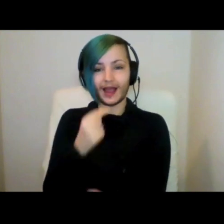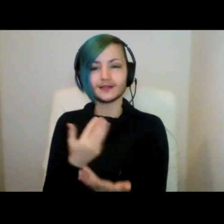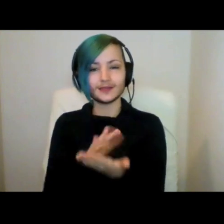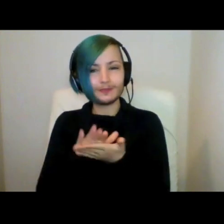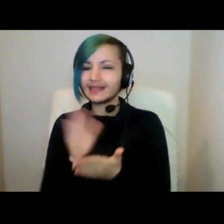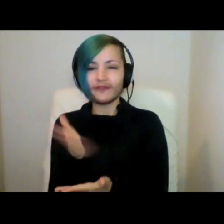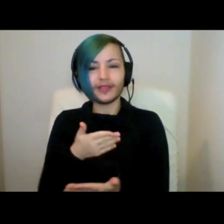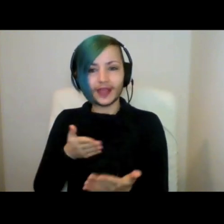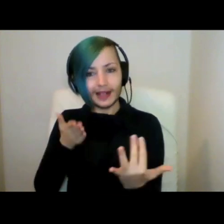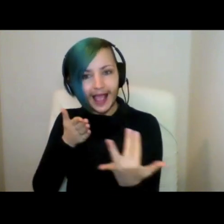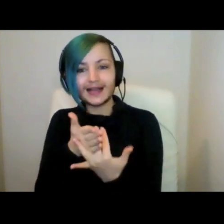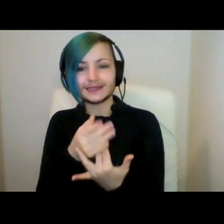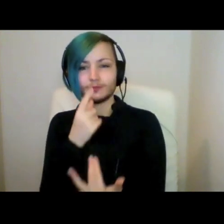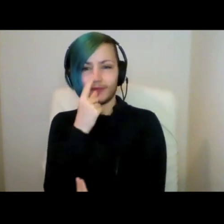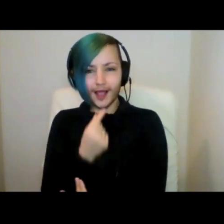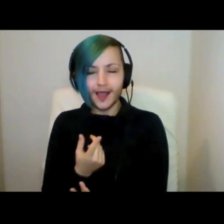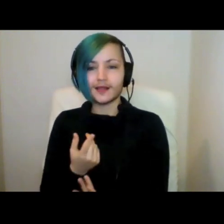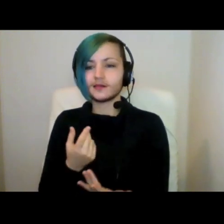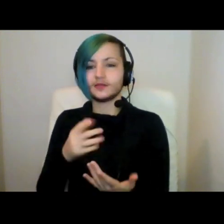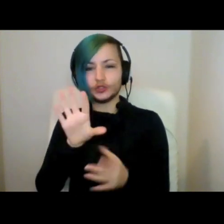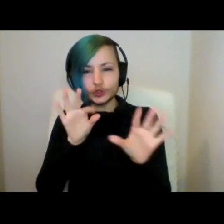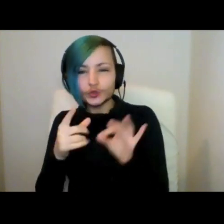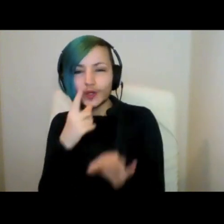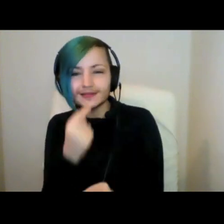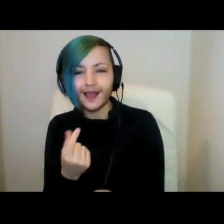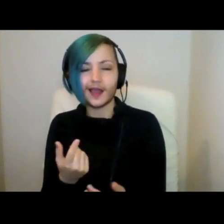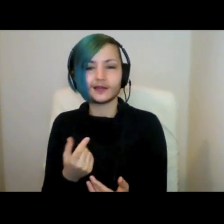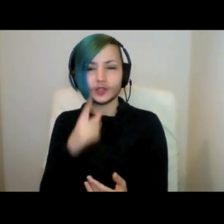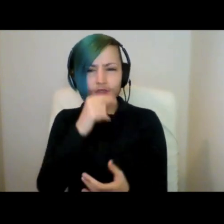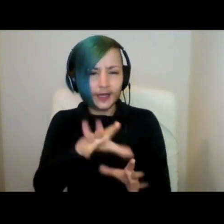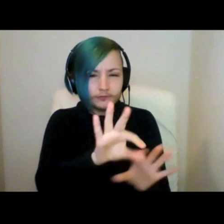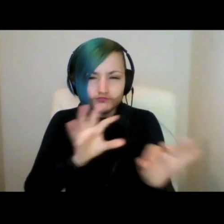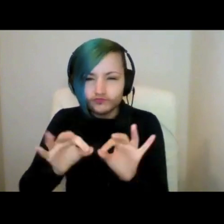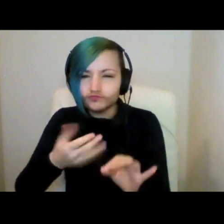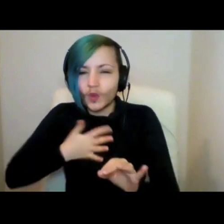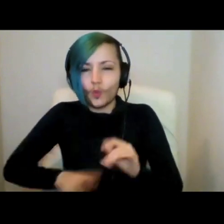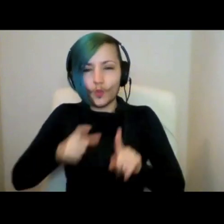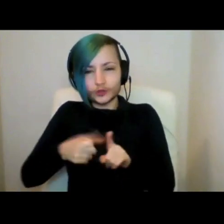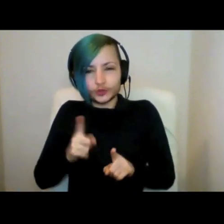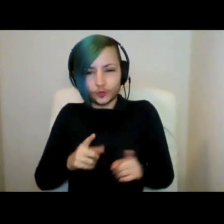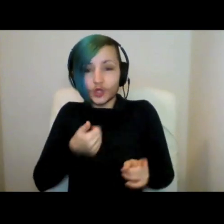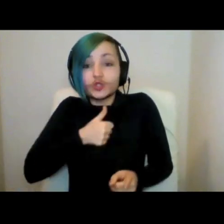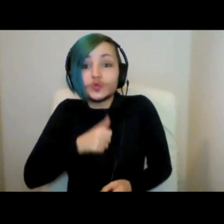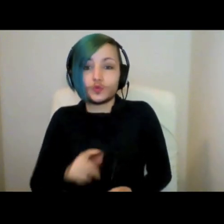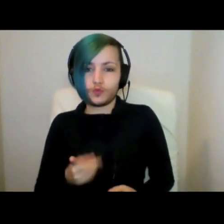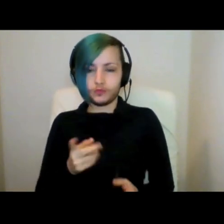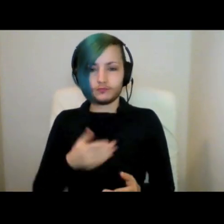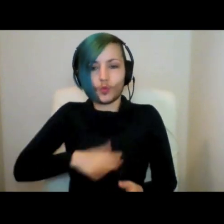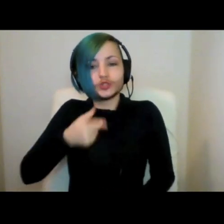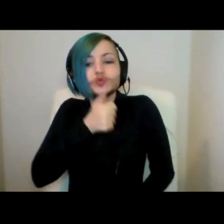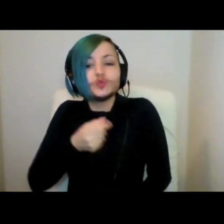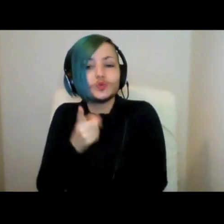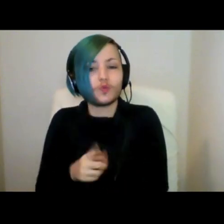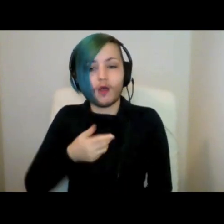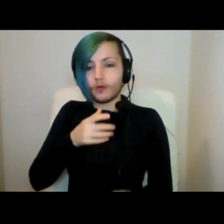everything's very available for her to choose how, what she works with and how she does it. So I'm there to kind of make